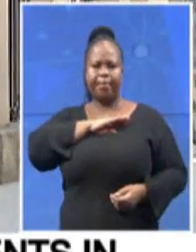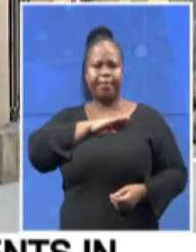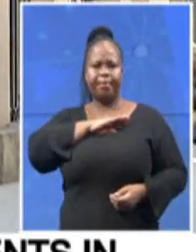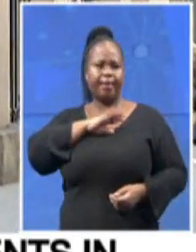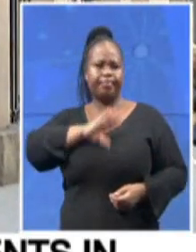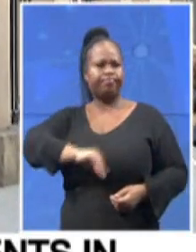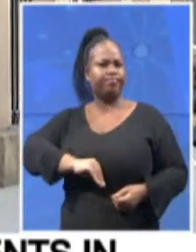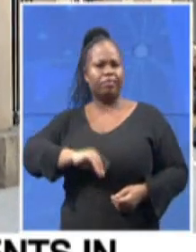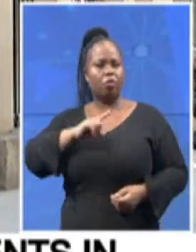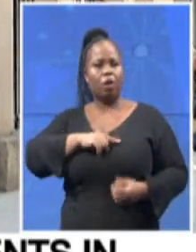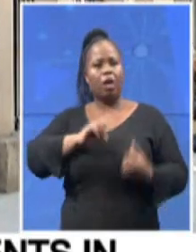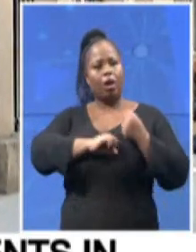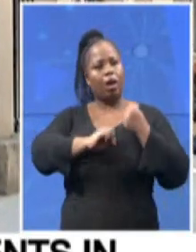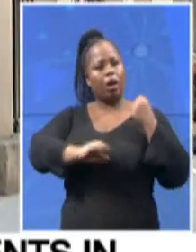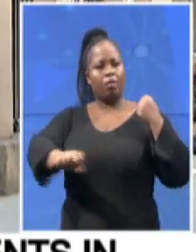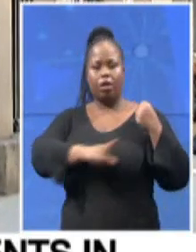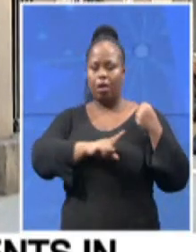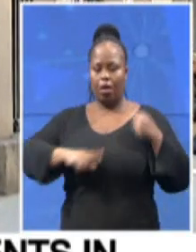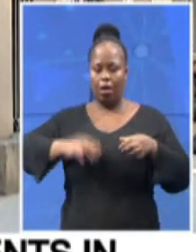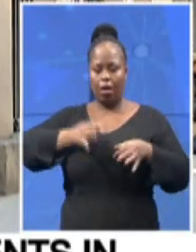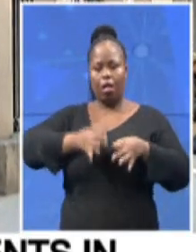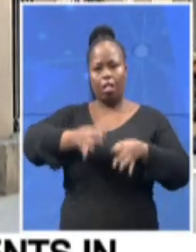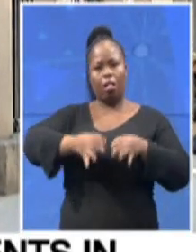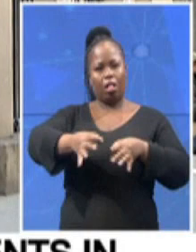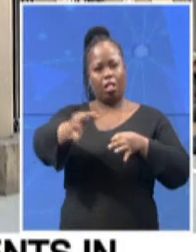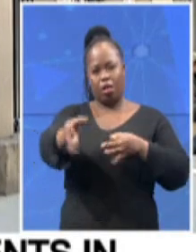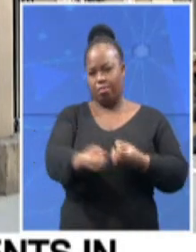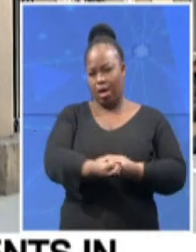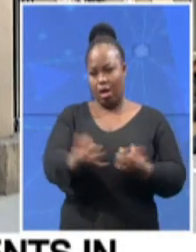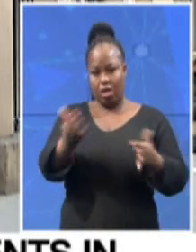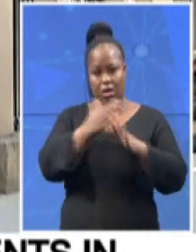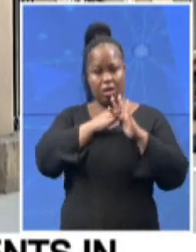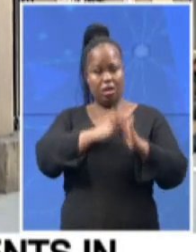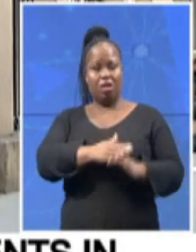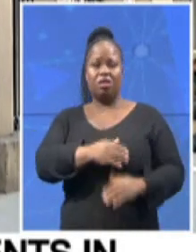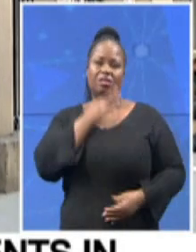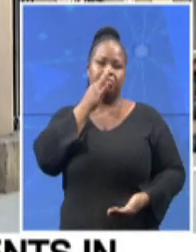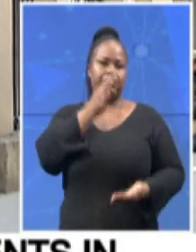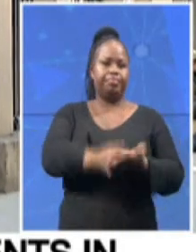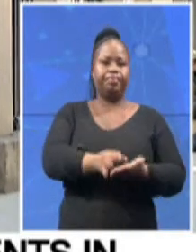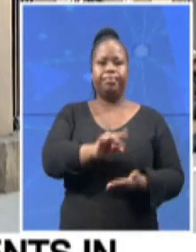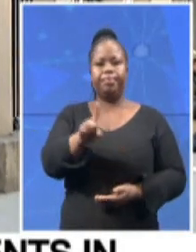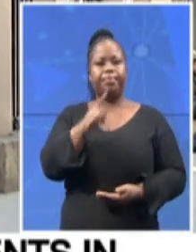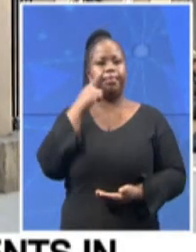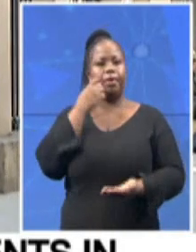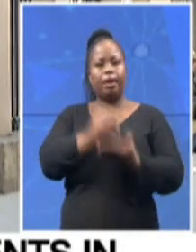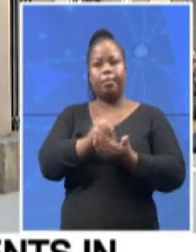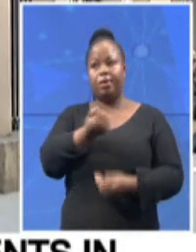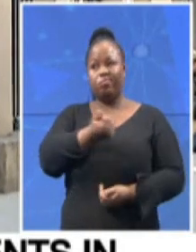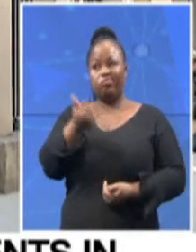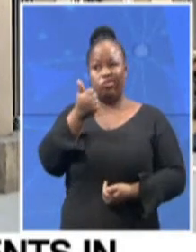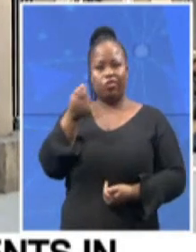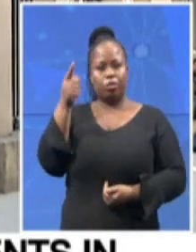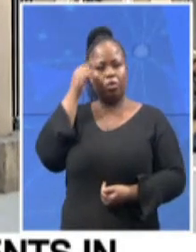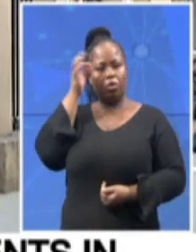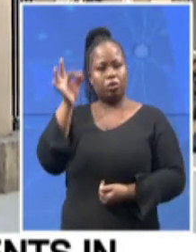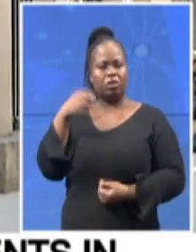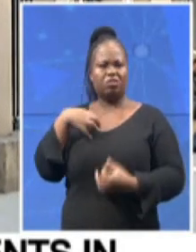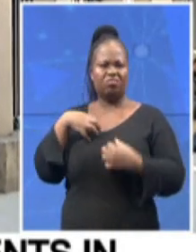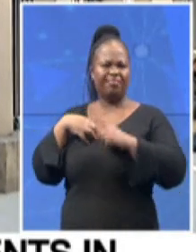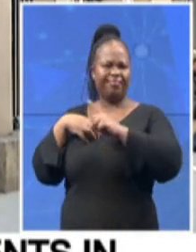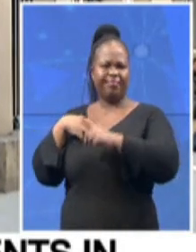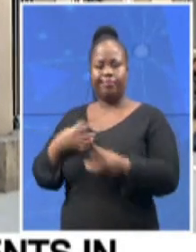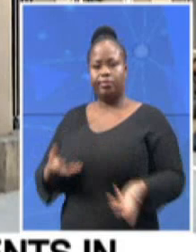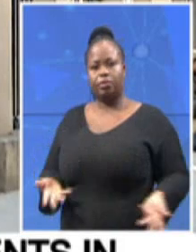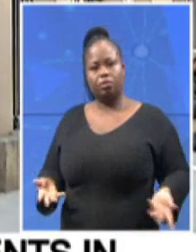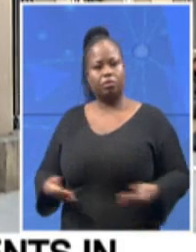has been dragging. There's been a lot of postponements with defense requesting some of the evidence at the state's possession. So it's